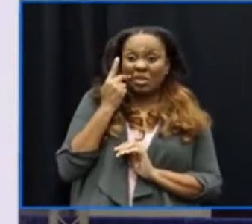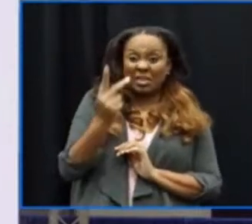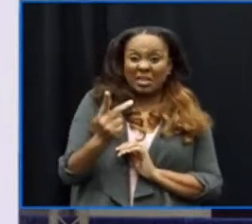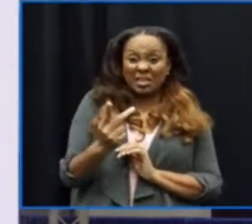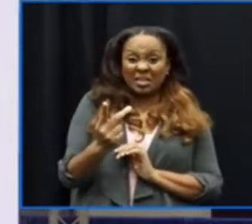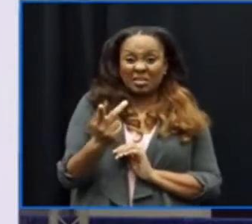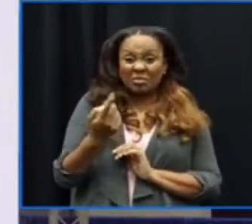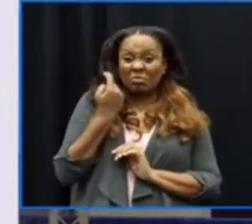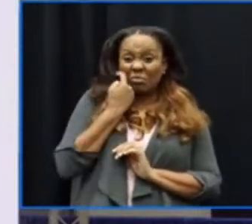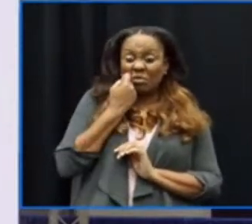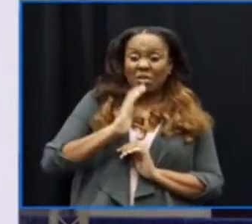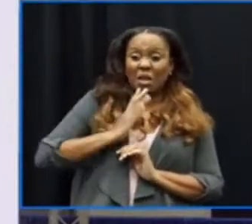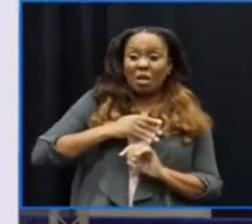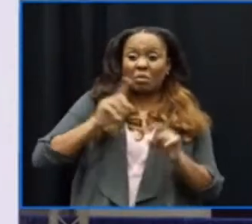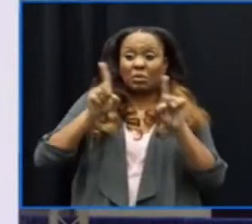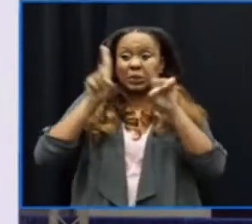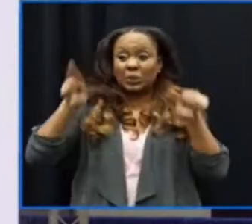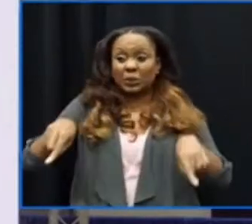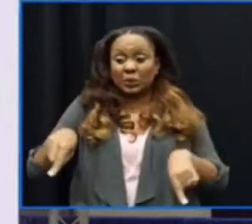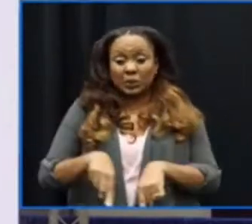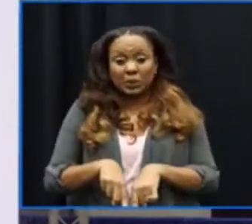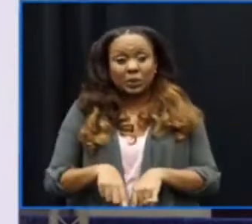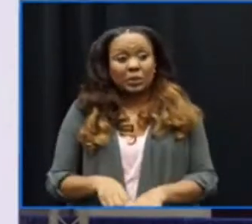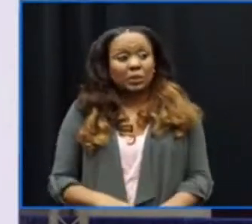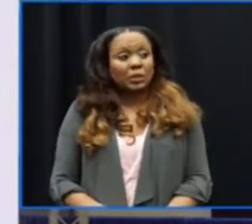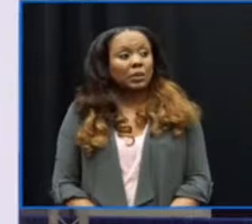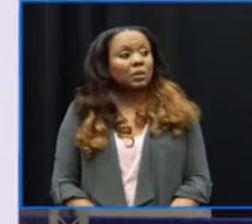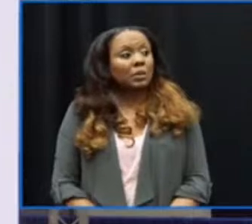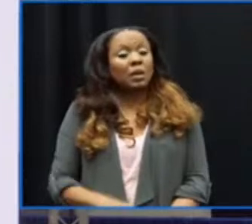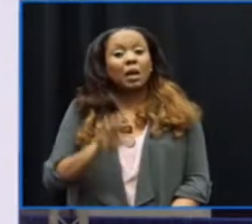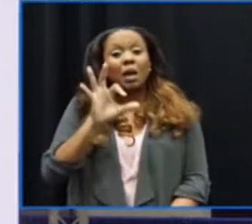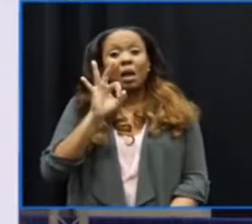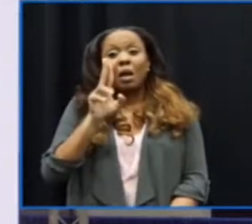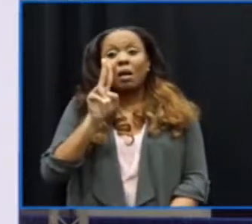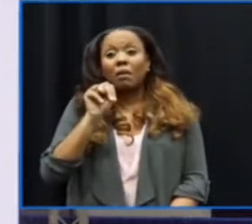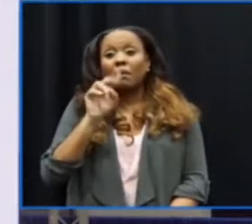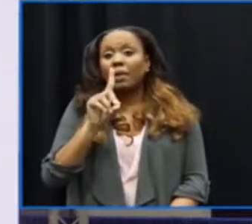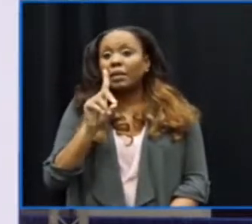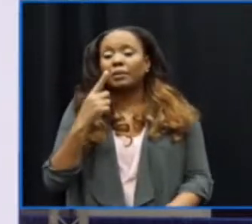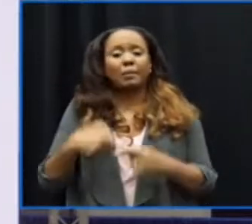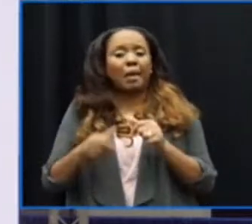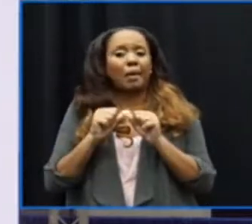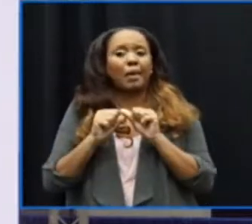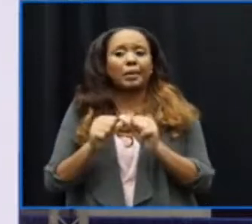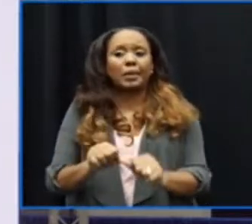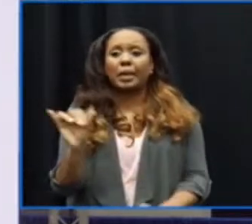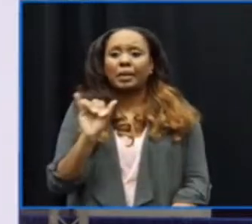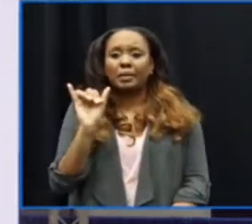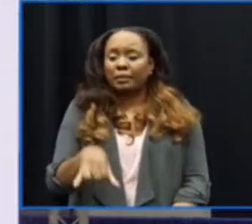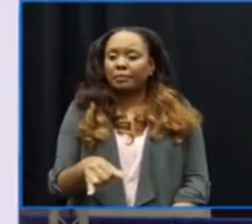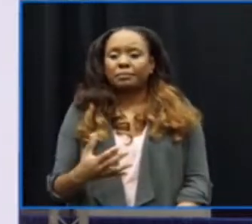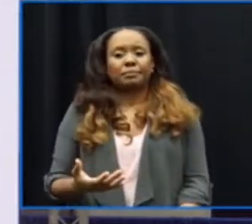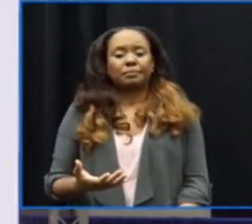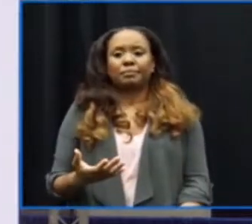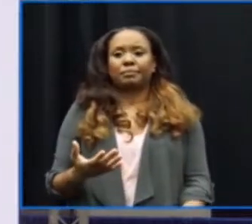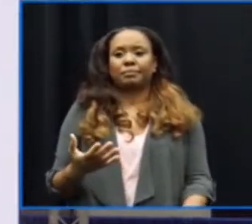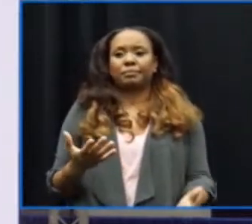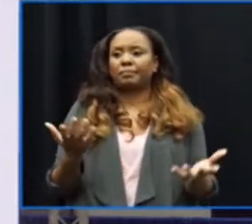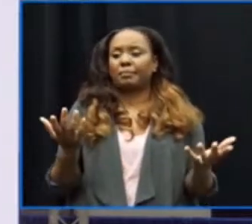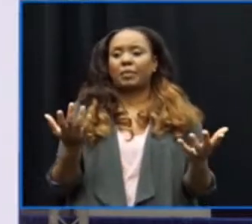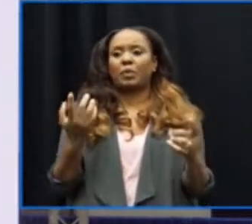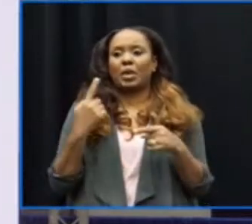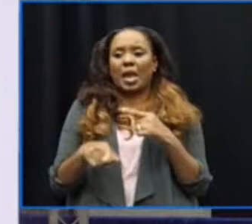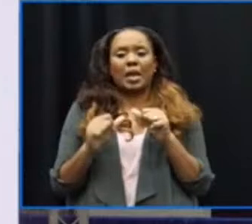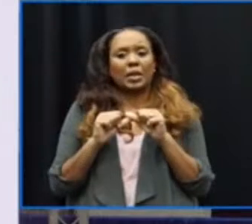contribution rate and the benefits as they are today, that the fund is certainly not sustainable for many of us in this room,